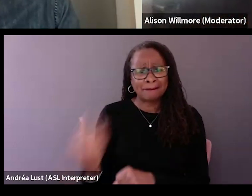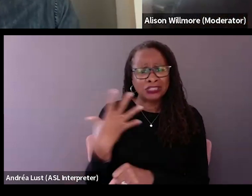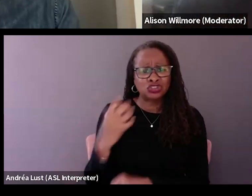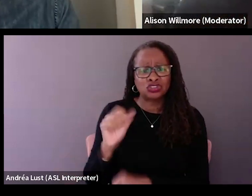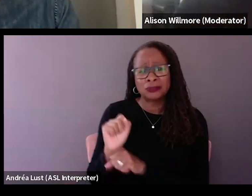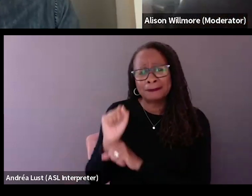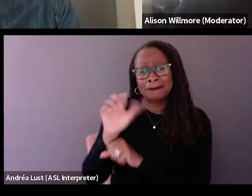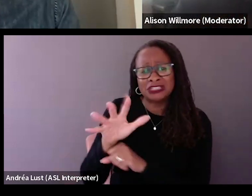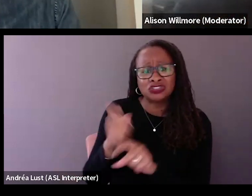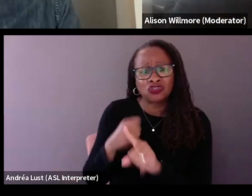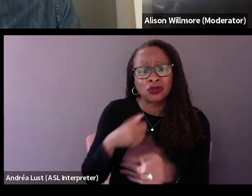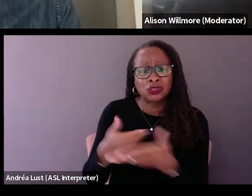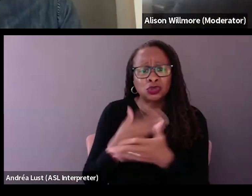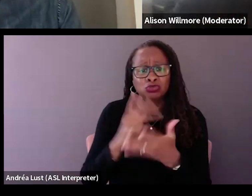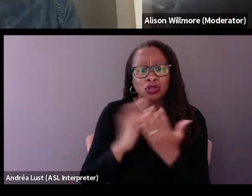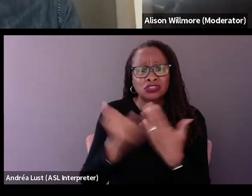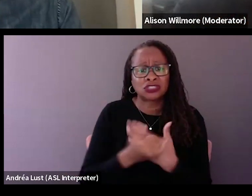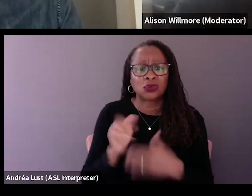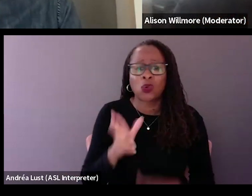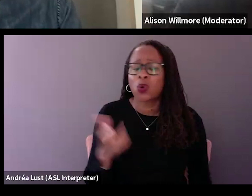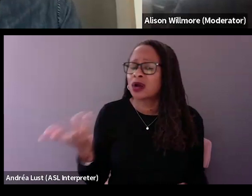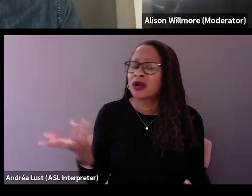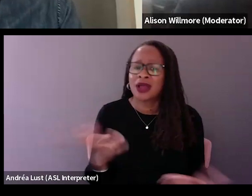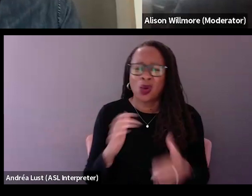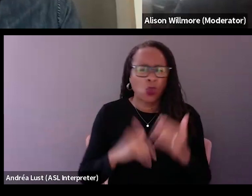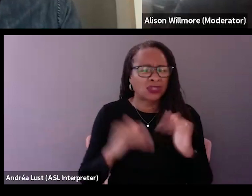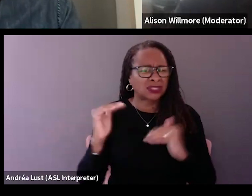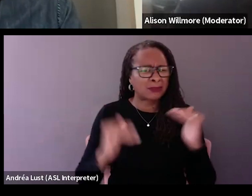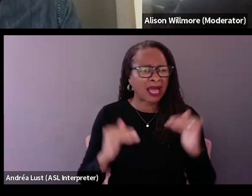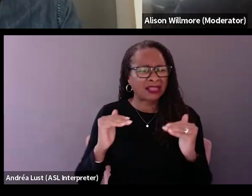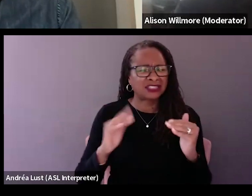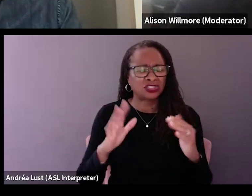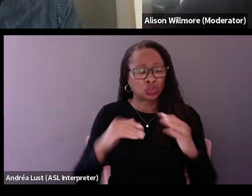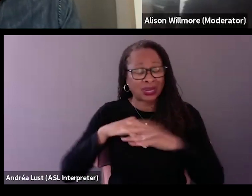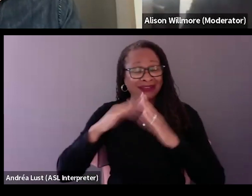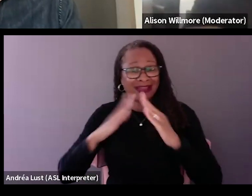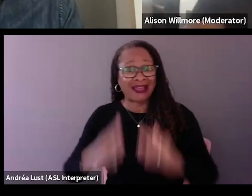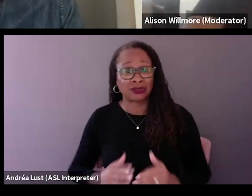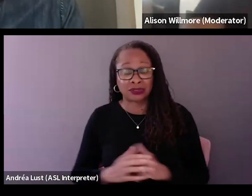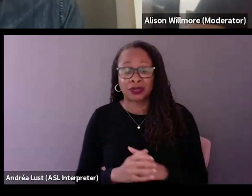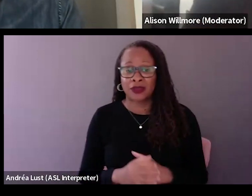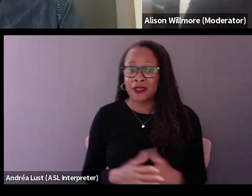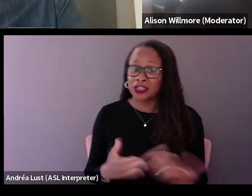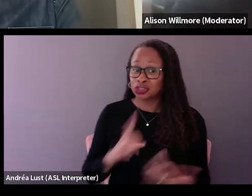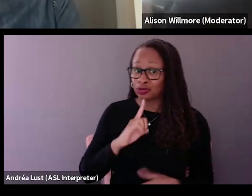balance like there for you? Like, half of my ideas have come from my mom. So